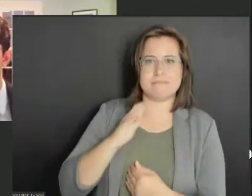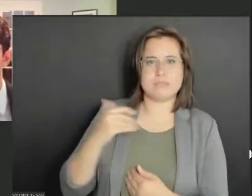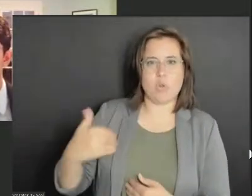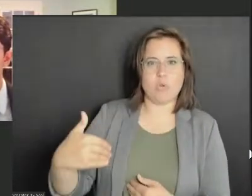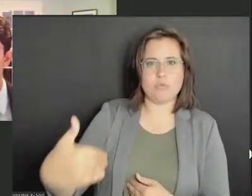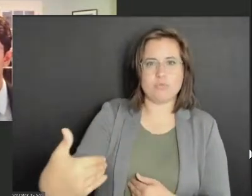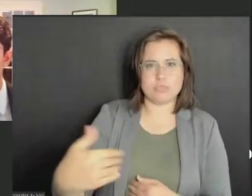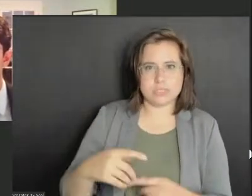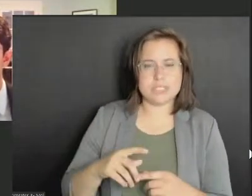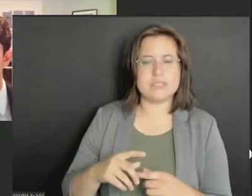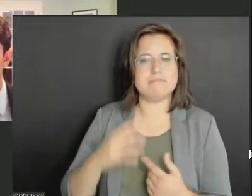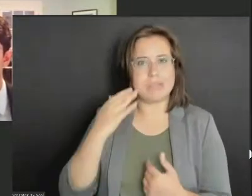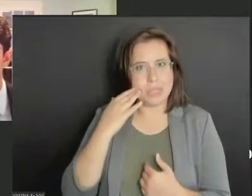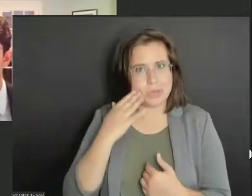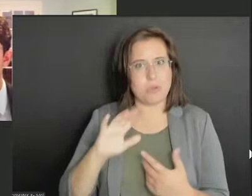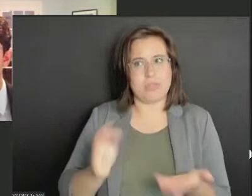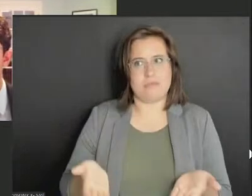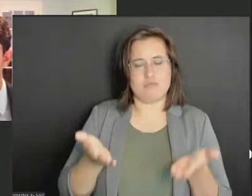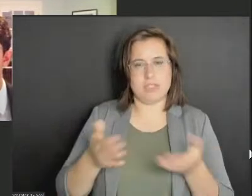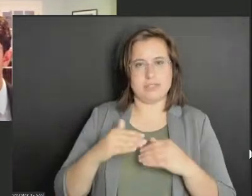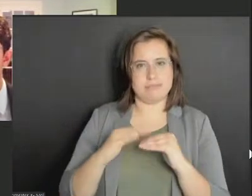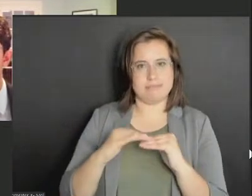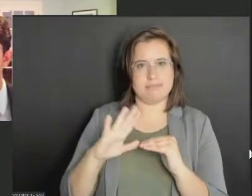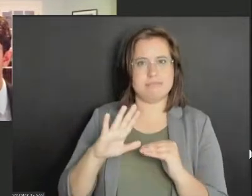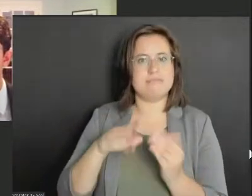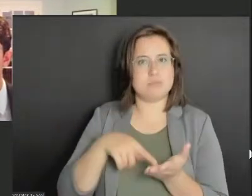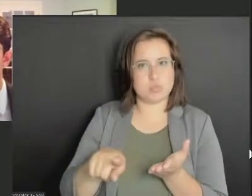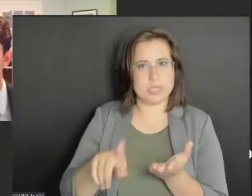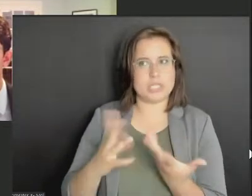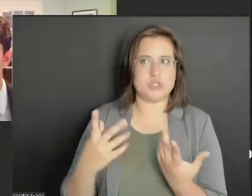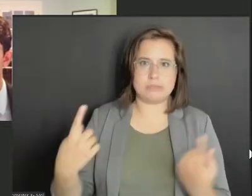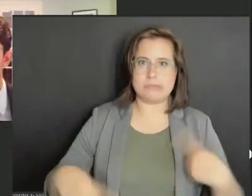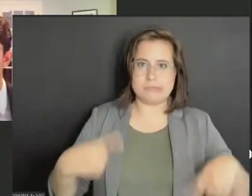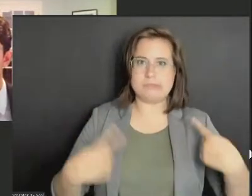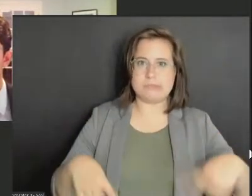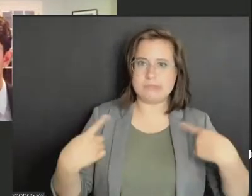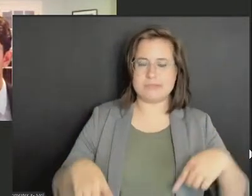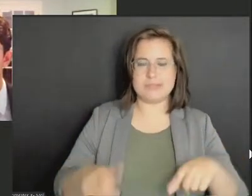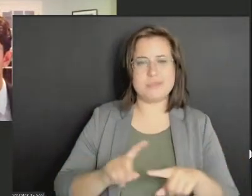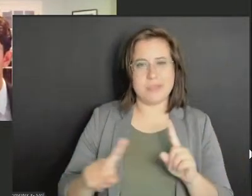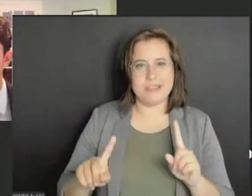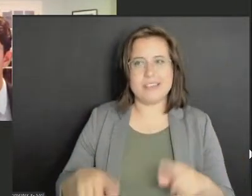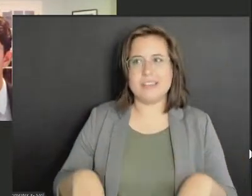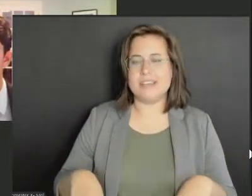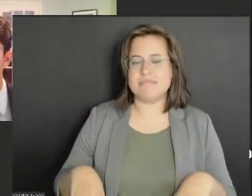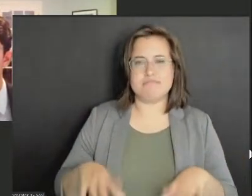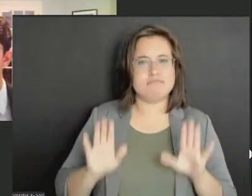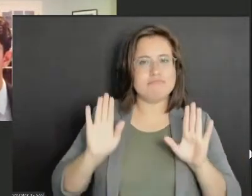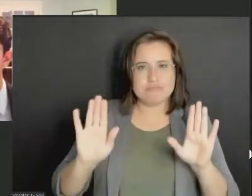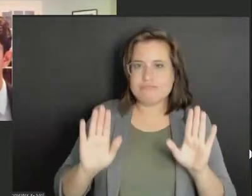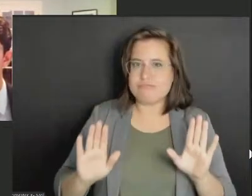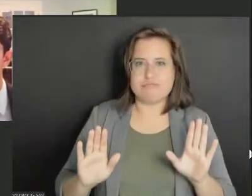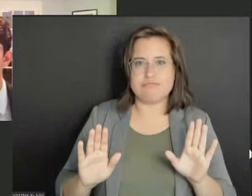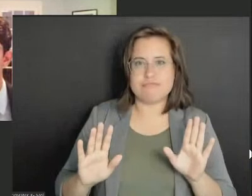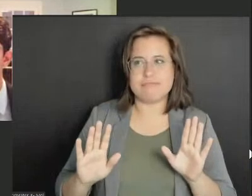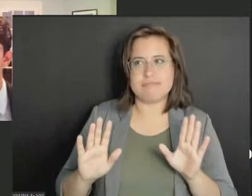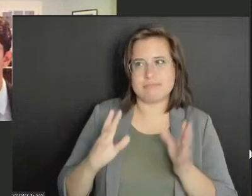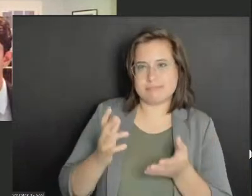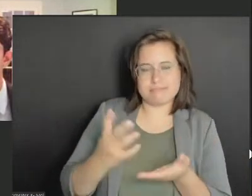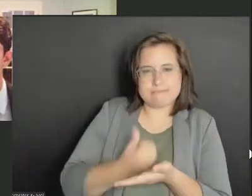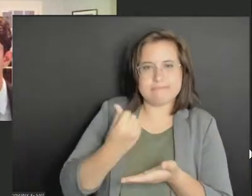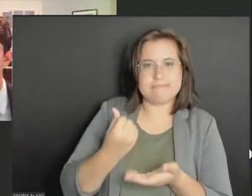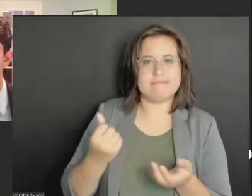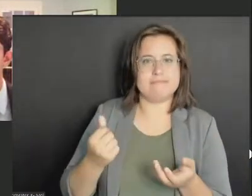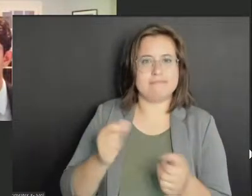great debate, and it's really fantastic to know that I've had the opportunity to work with such an amazing group